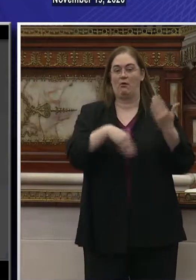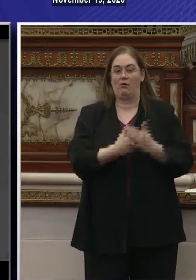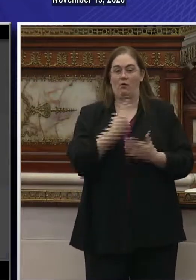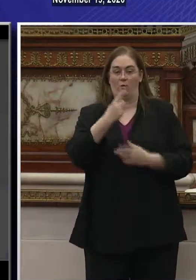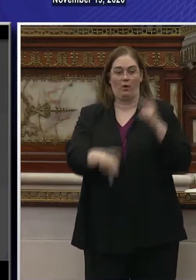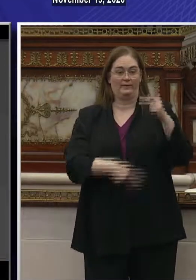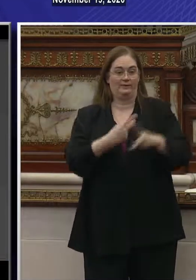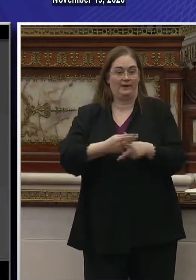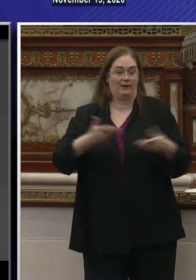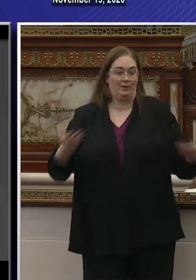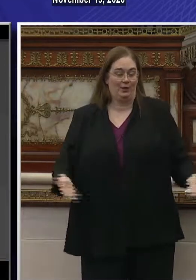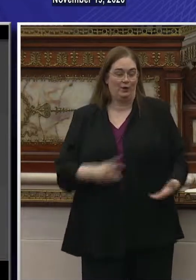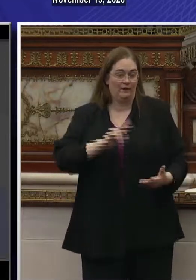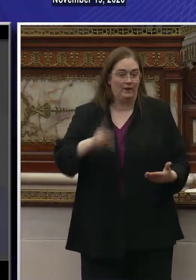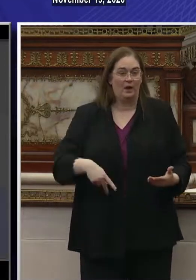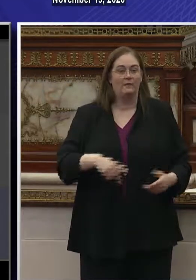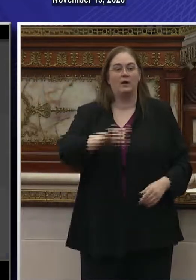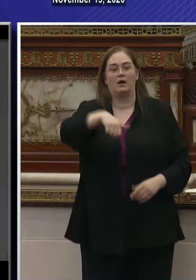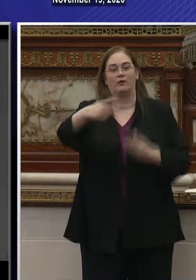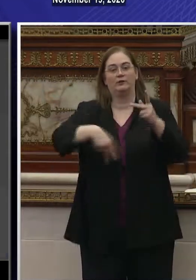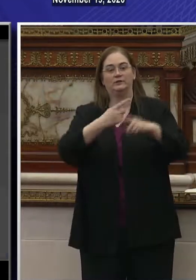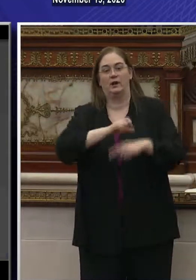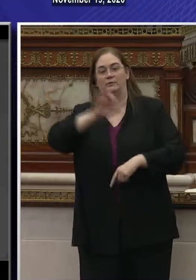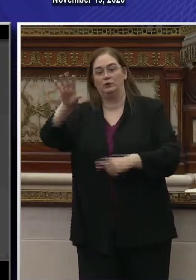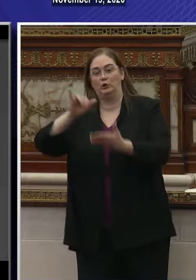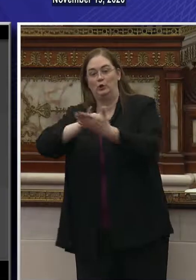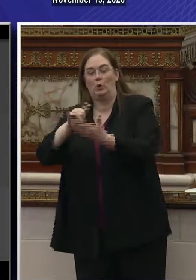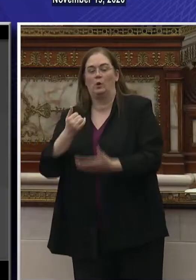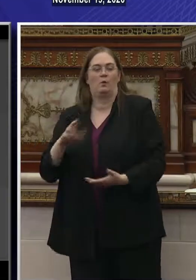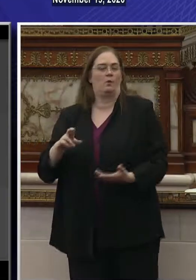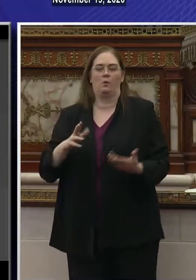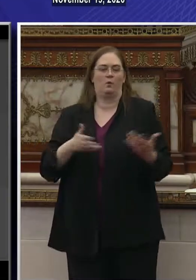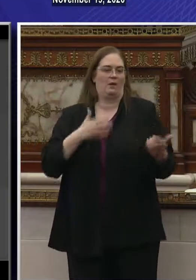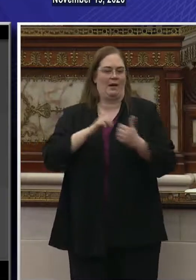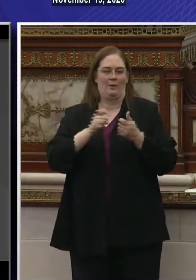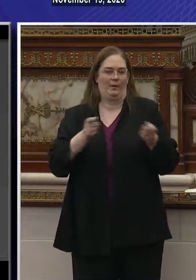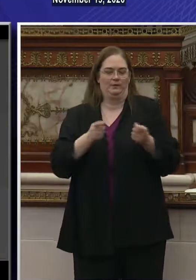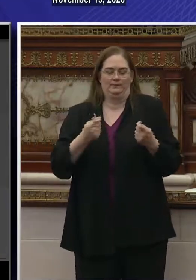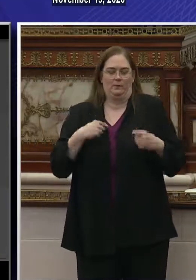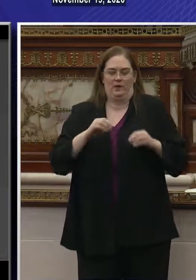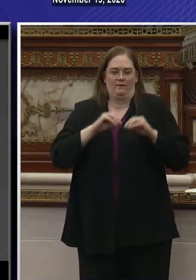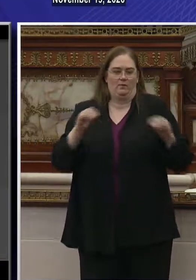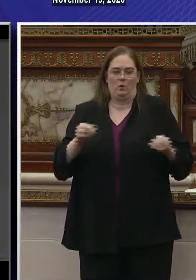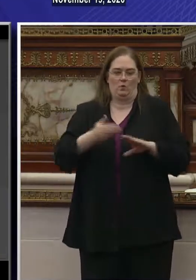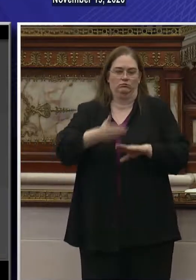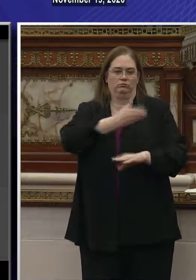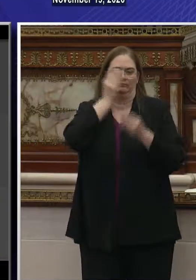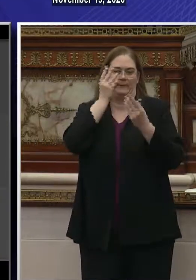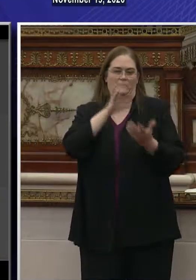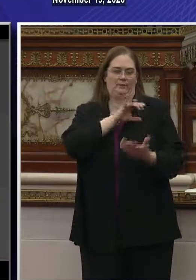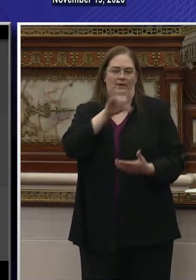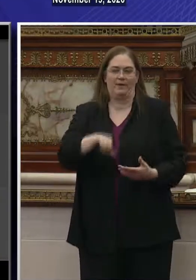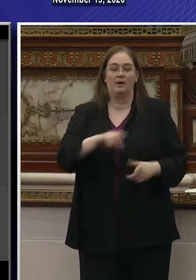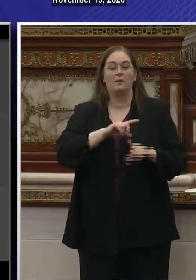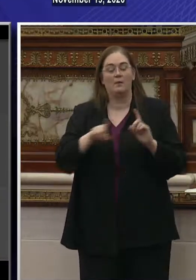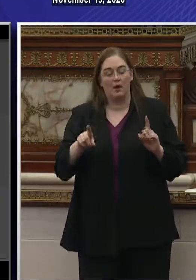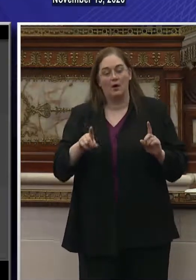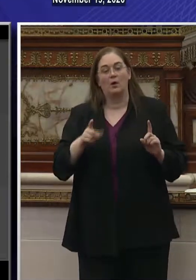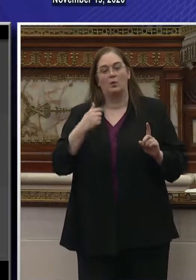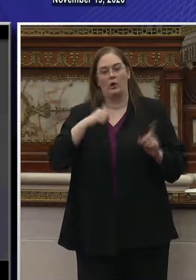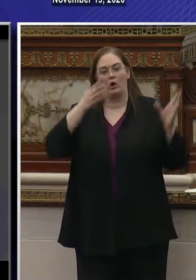of one type to Philadelphia and another type to New York, or how that's handled. We don't have any advance information on that, but